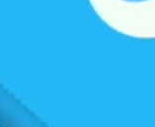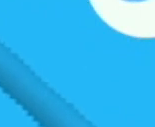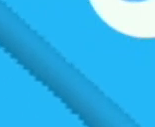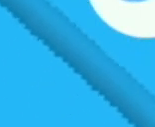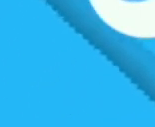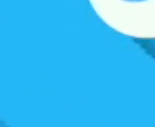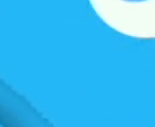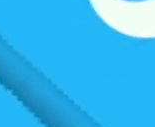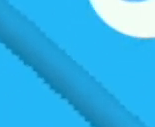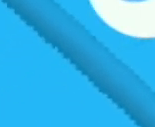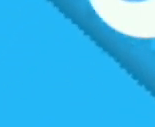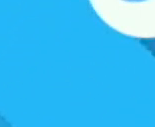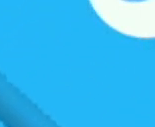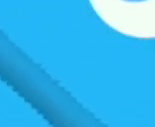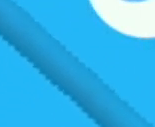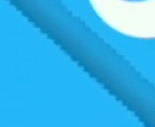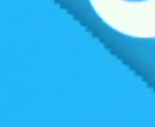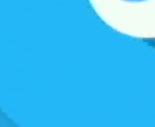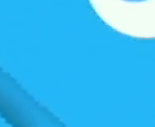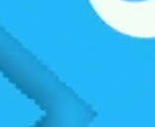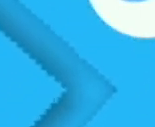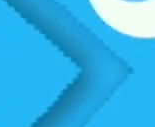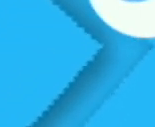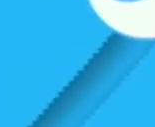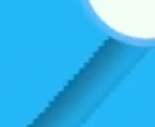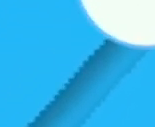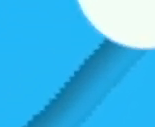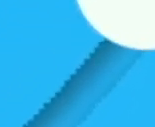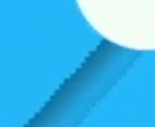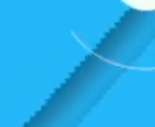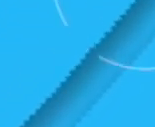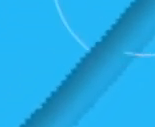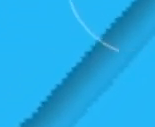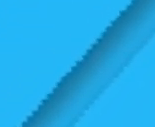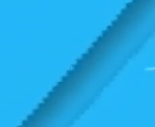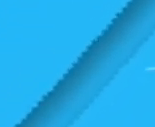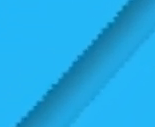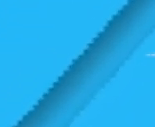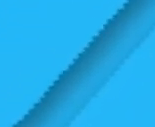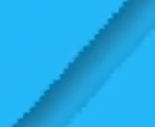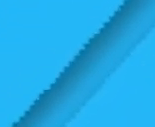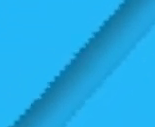for breaking news, live event coverage, web exclusives, and much more.